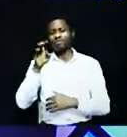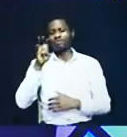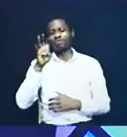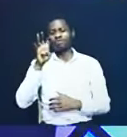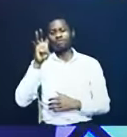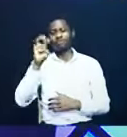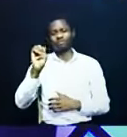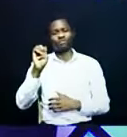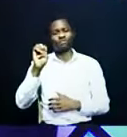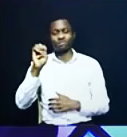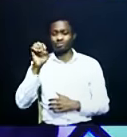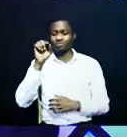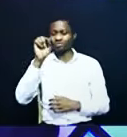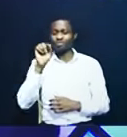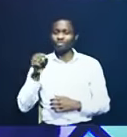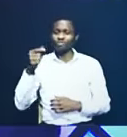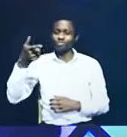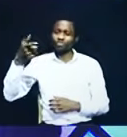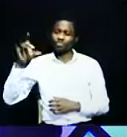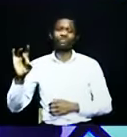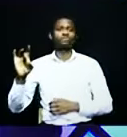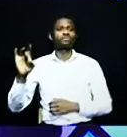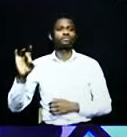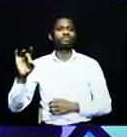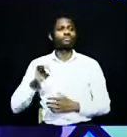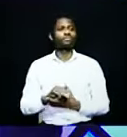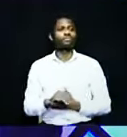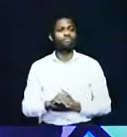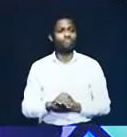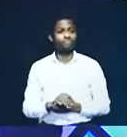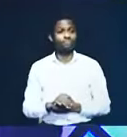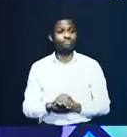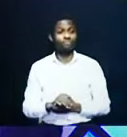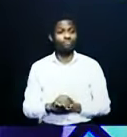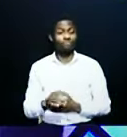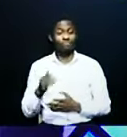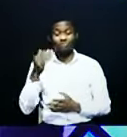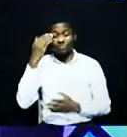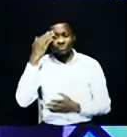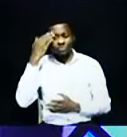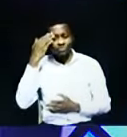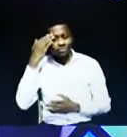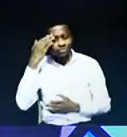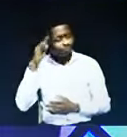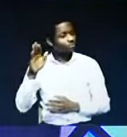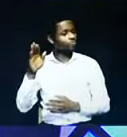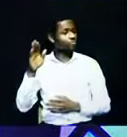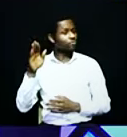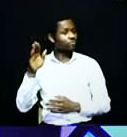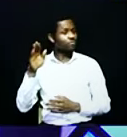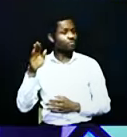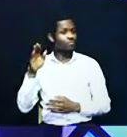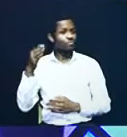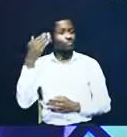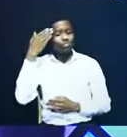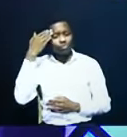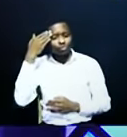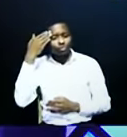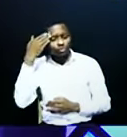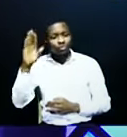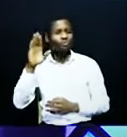From verse 28. Do you not know? Do you not